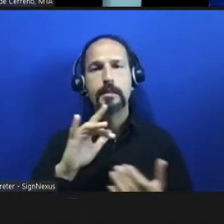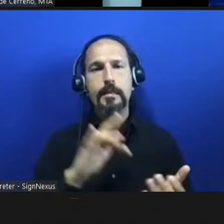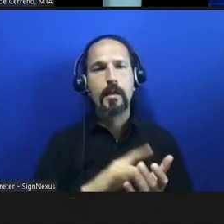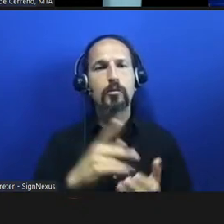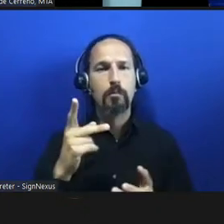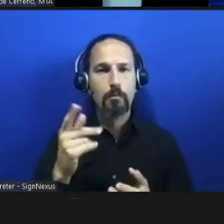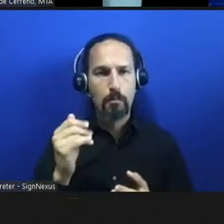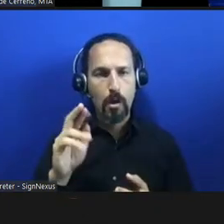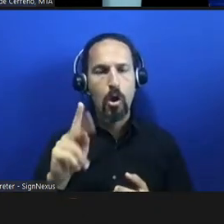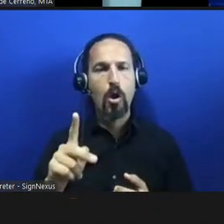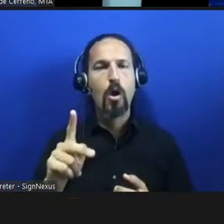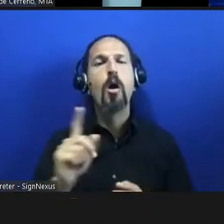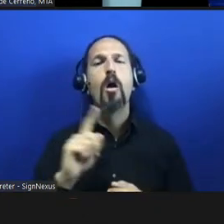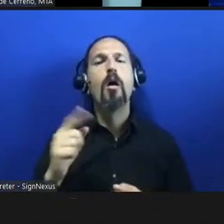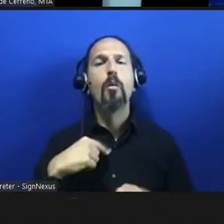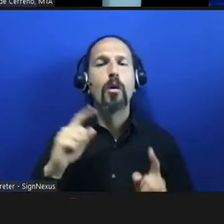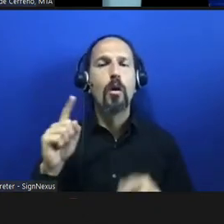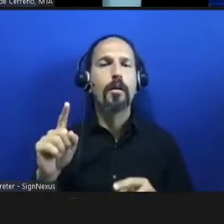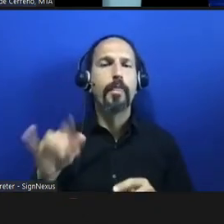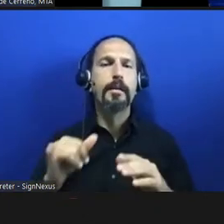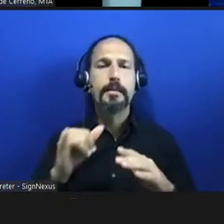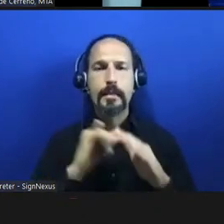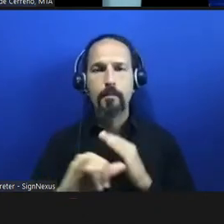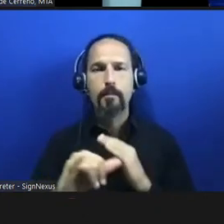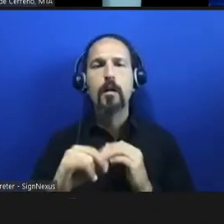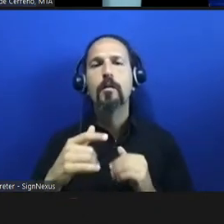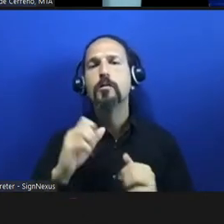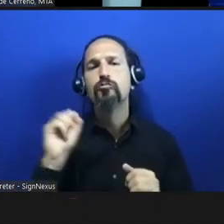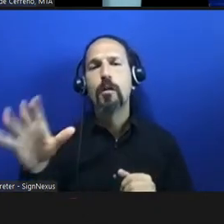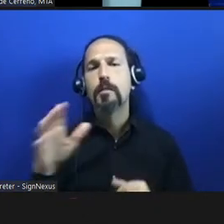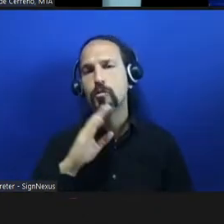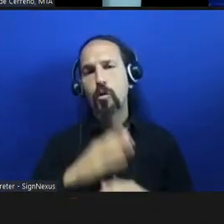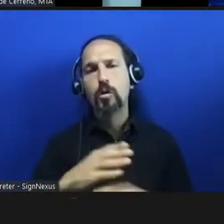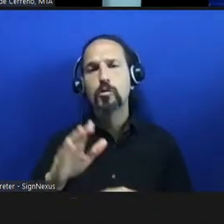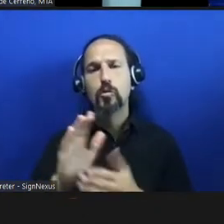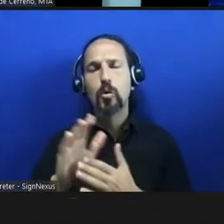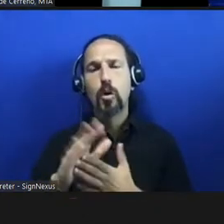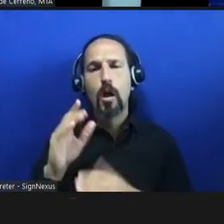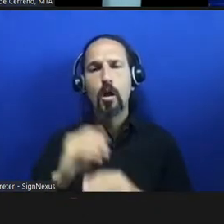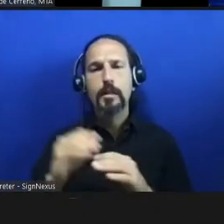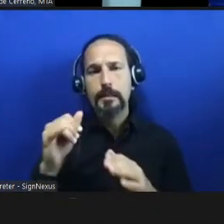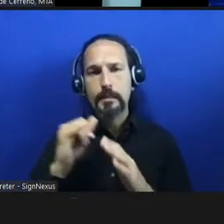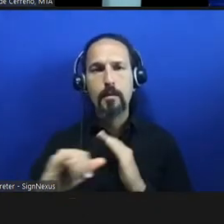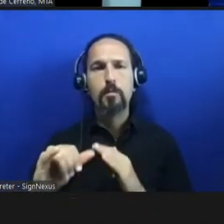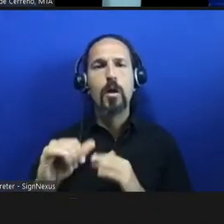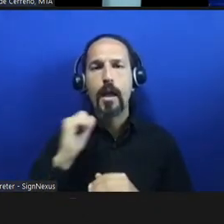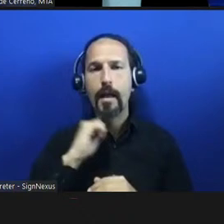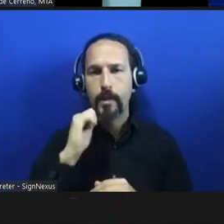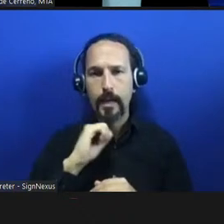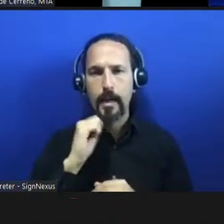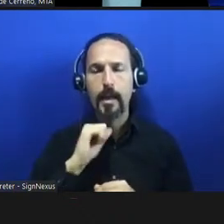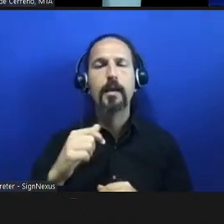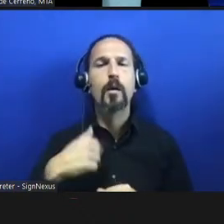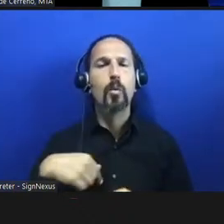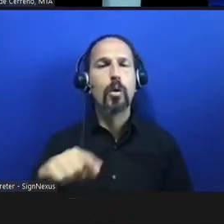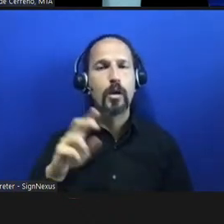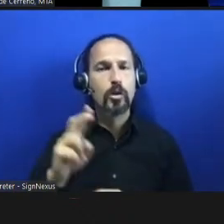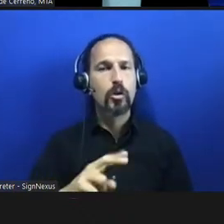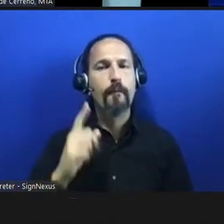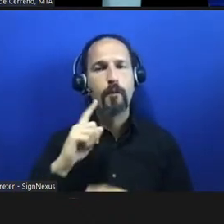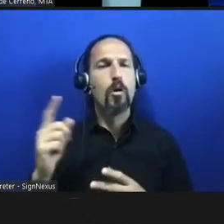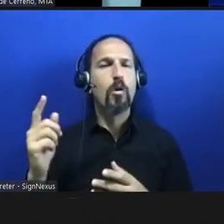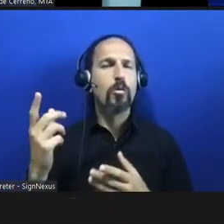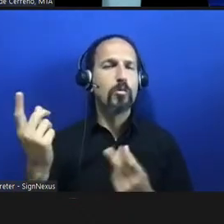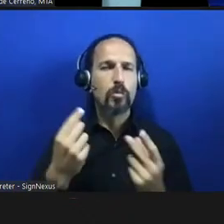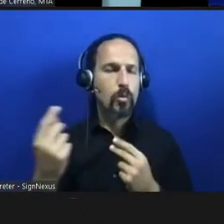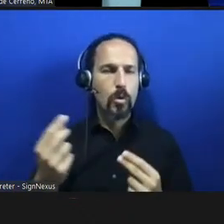we also rely on the subway heavily I drop my daughter off at school every day on the subway and we use it for errands